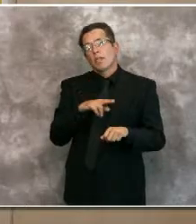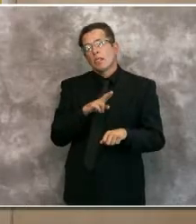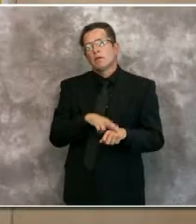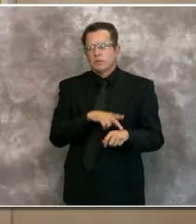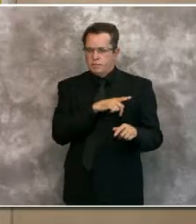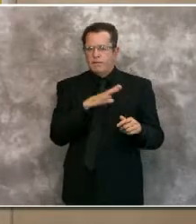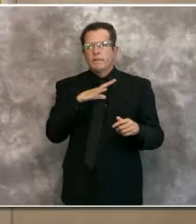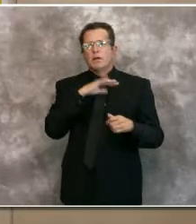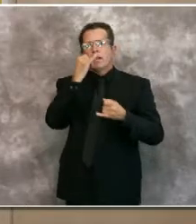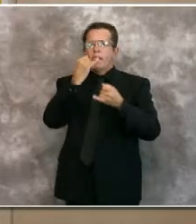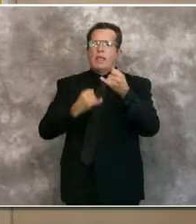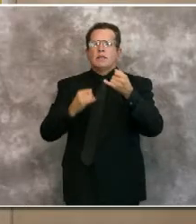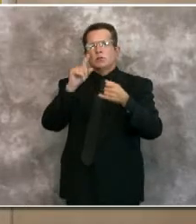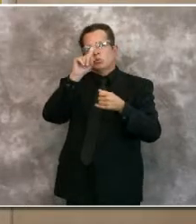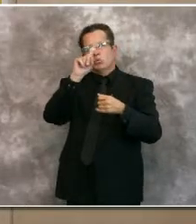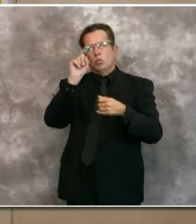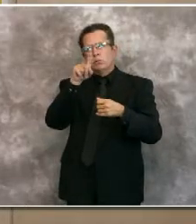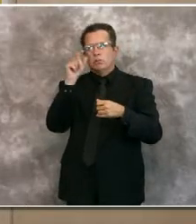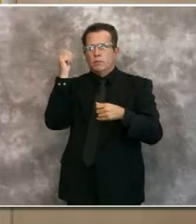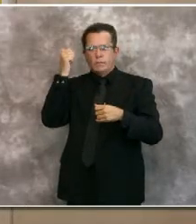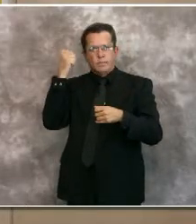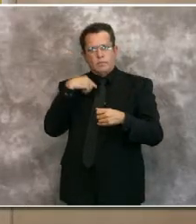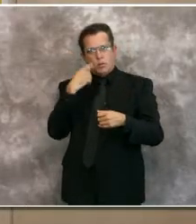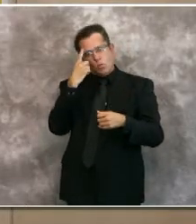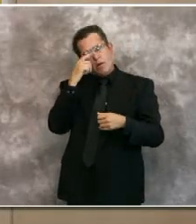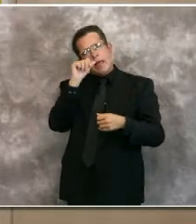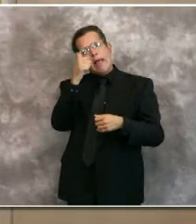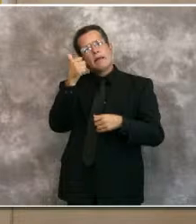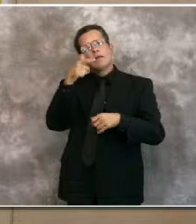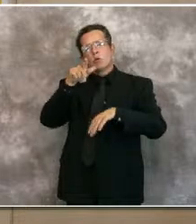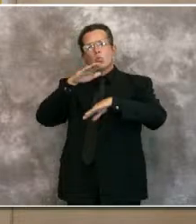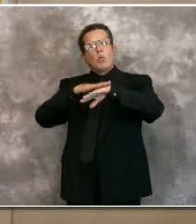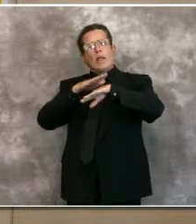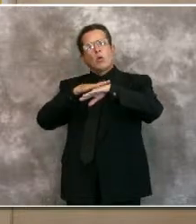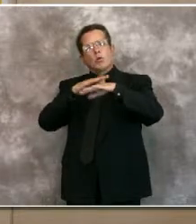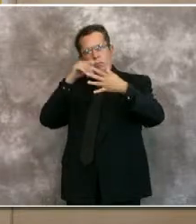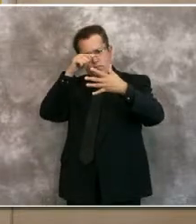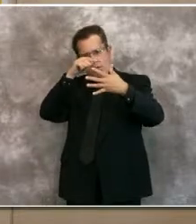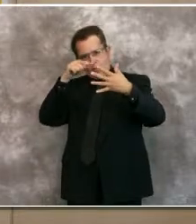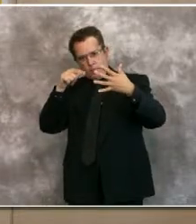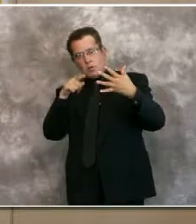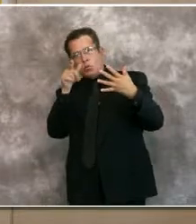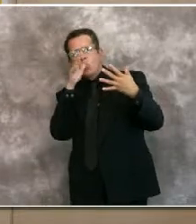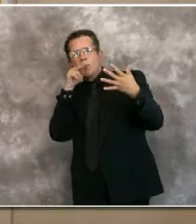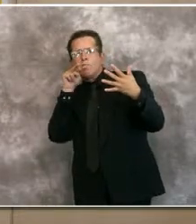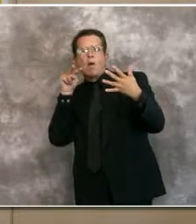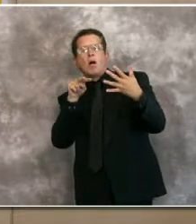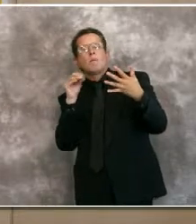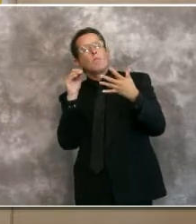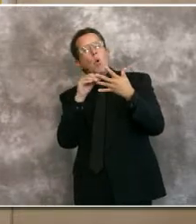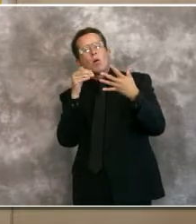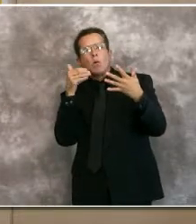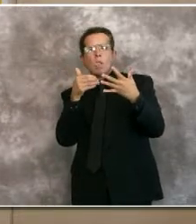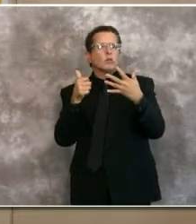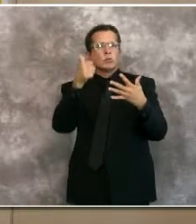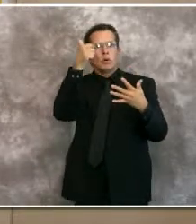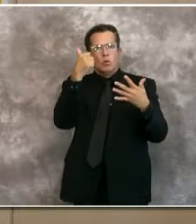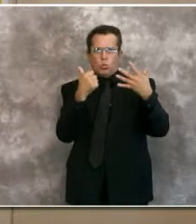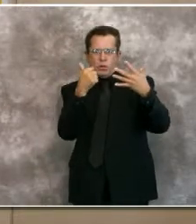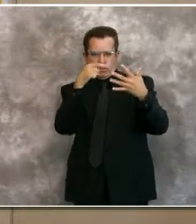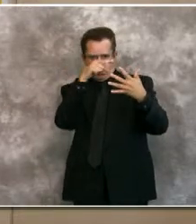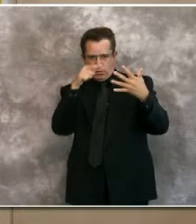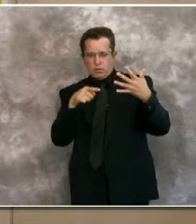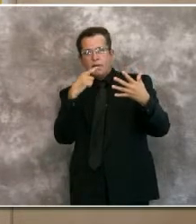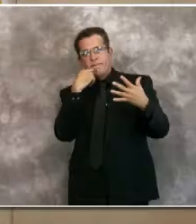Gotcha. And last question, is there a particular trigger that you monitor most closely? Like, this one of